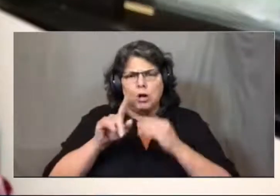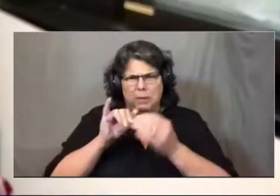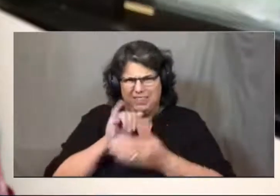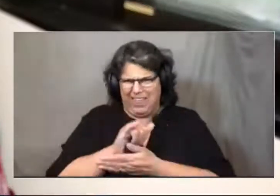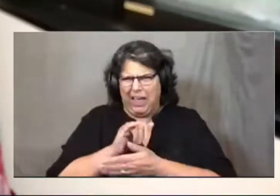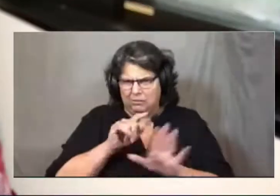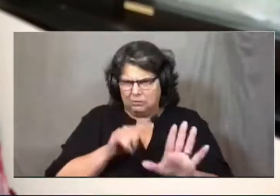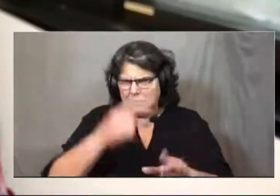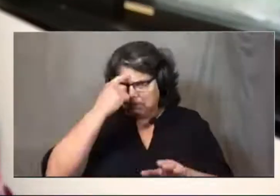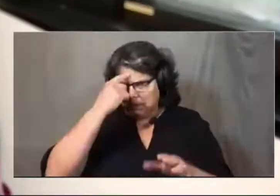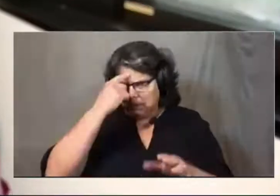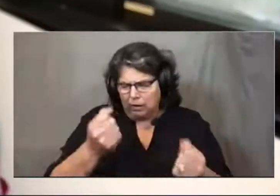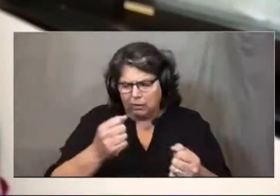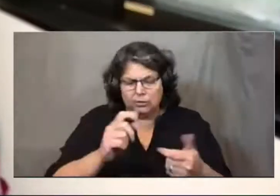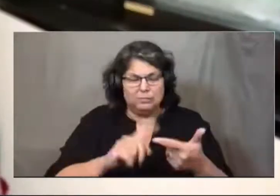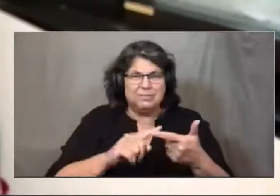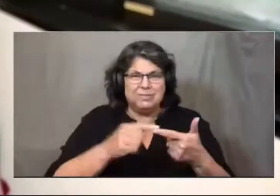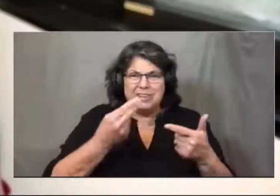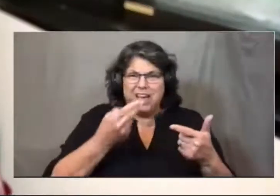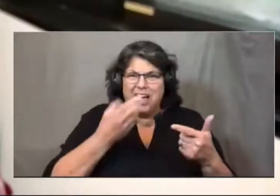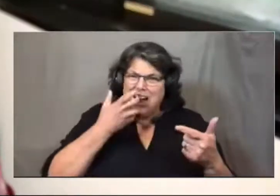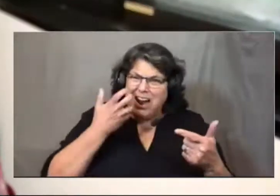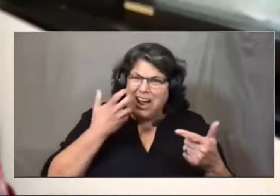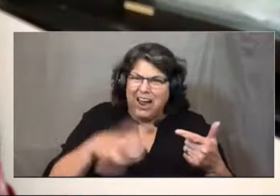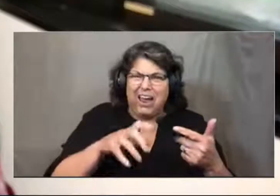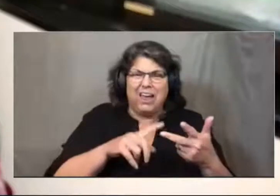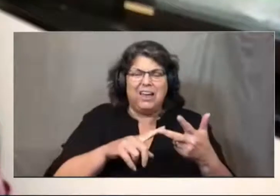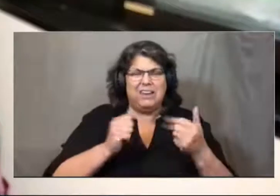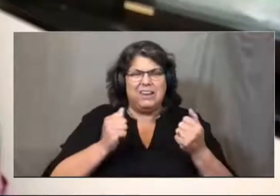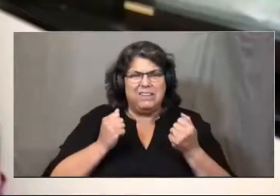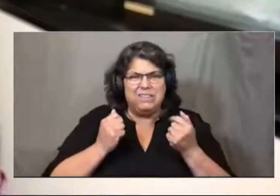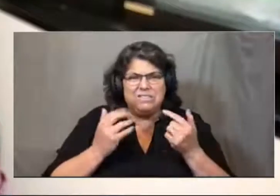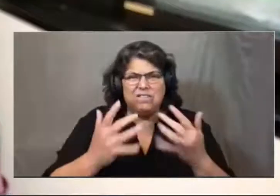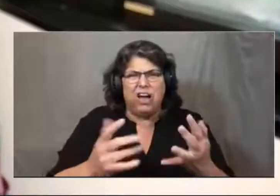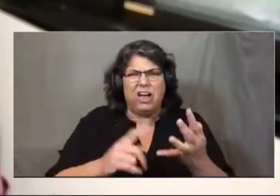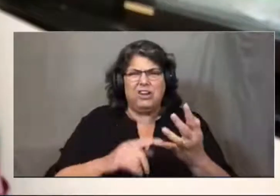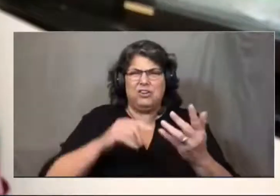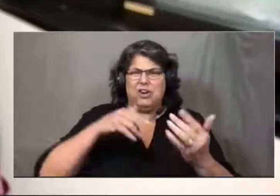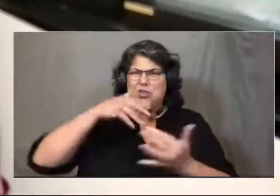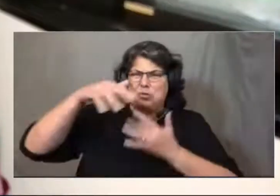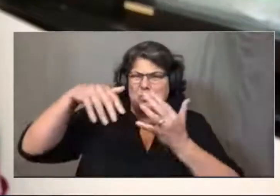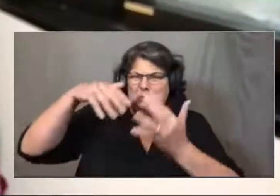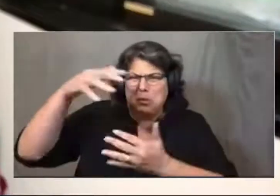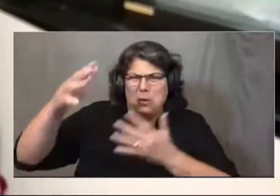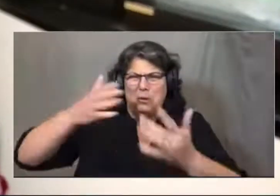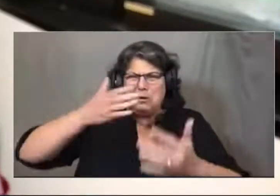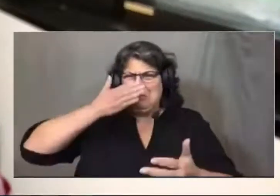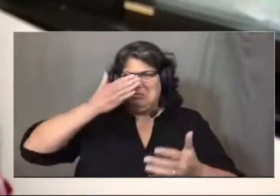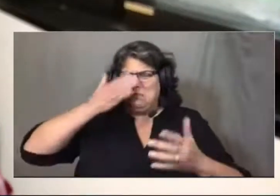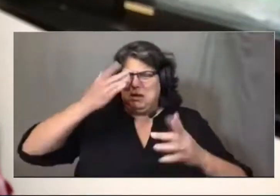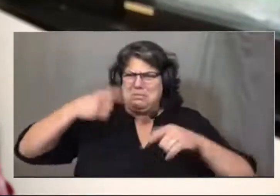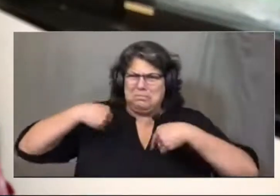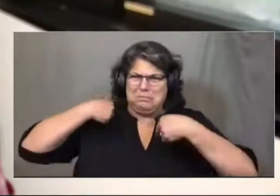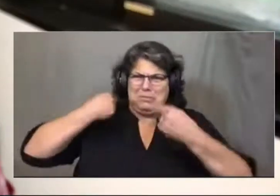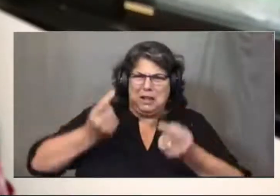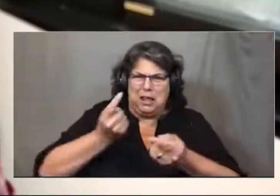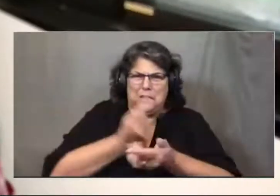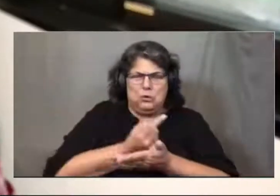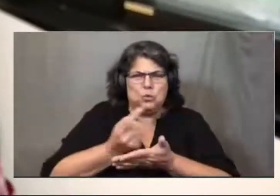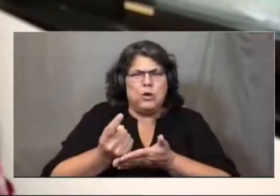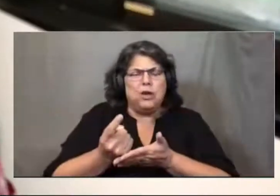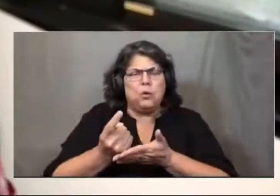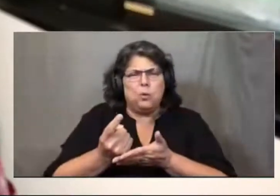as you know, the heat and the fires and the smoke and fumes in the last week